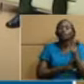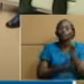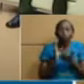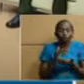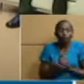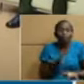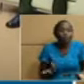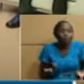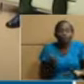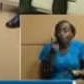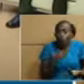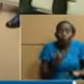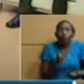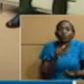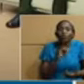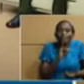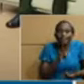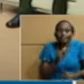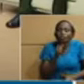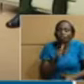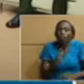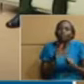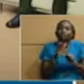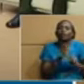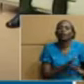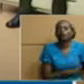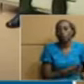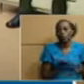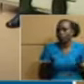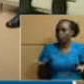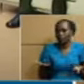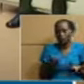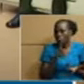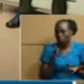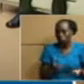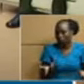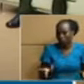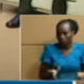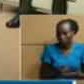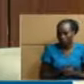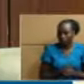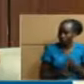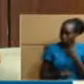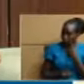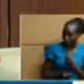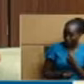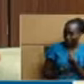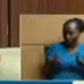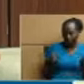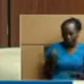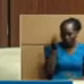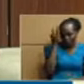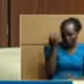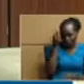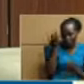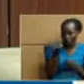not vulnerable? Exactly. And you saw who is socially secure? Sorry to come in quickly. And you saw that. You see, the creative economy